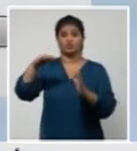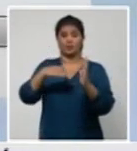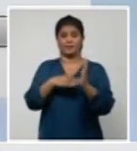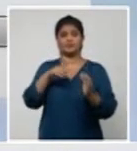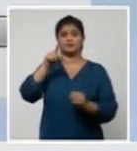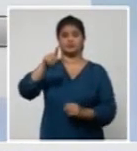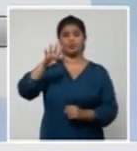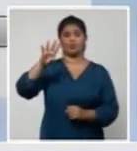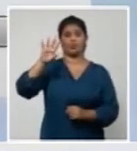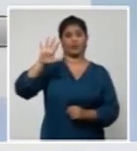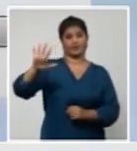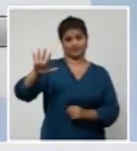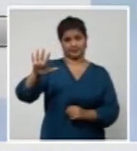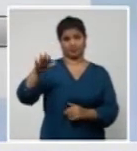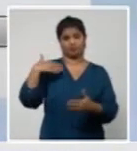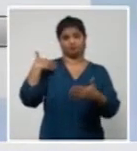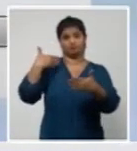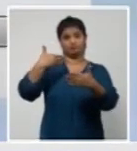of